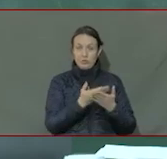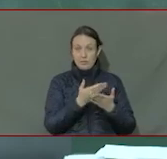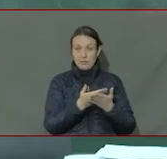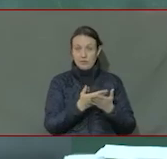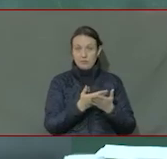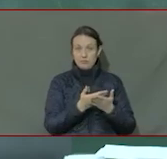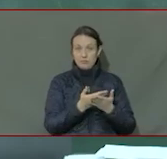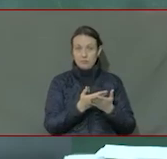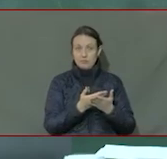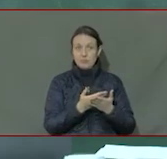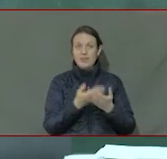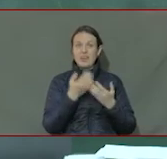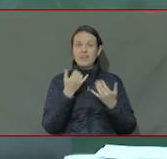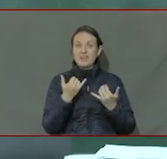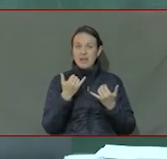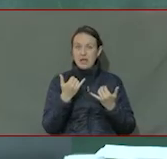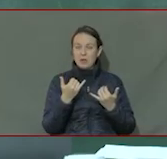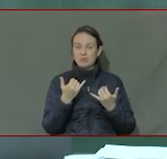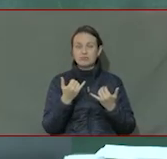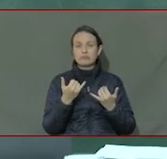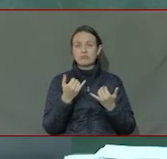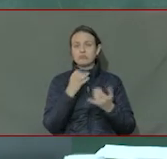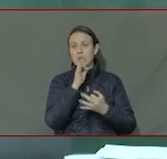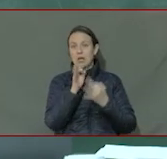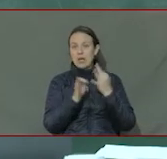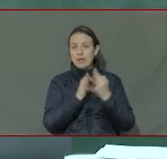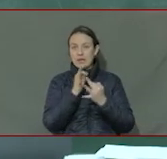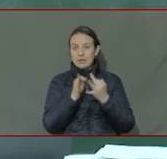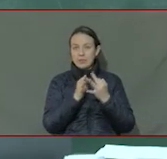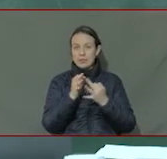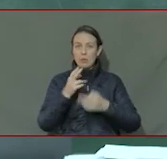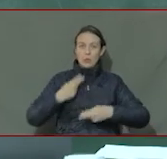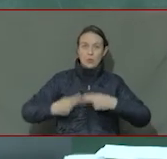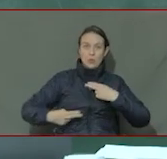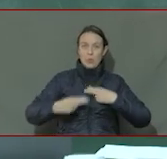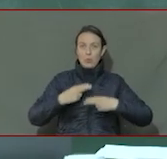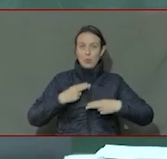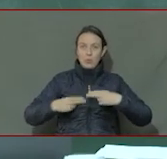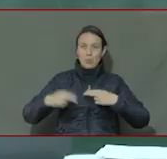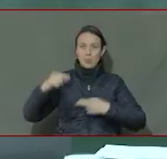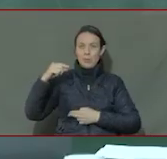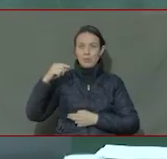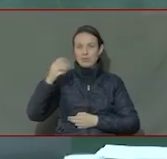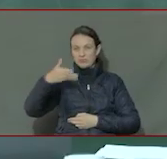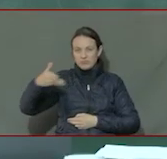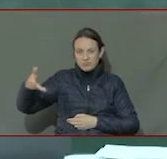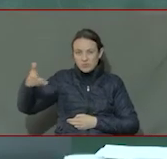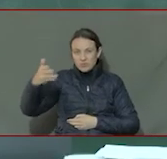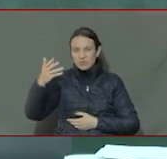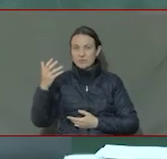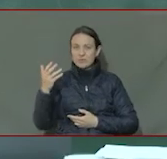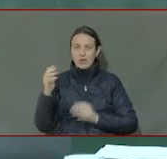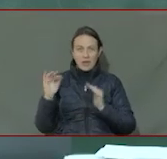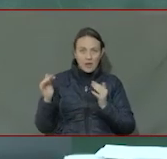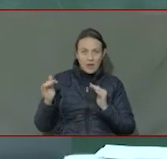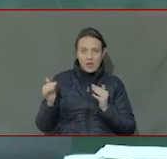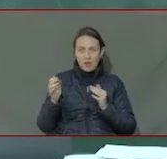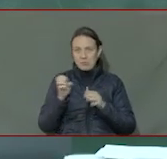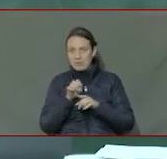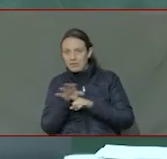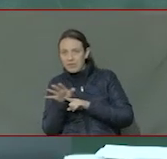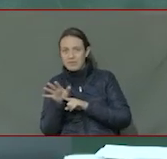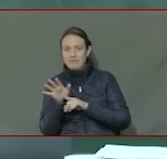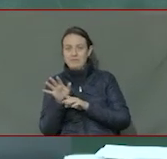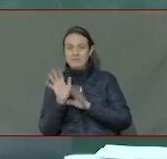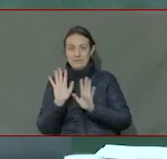5 factors. Today I'm just touching on the glucose. Next week I will touch on osmoregulation and the salt